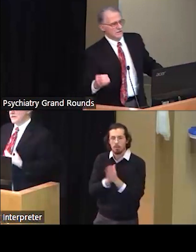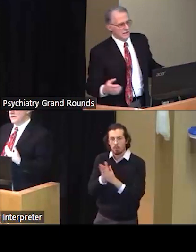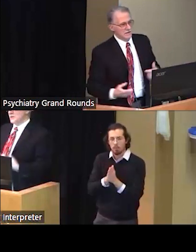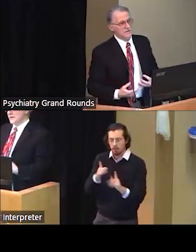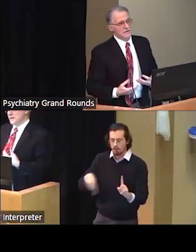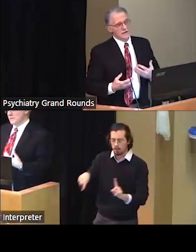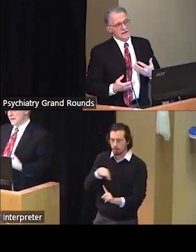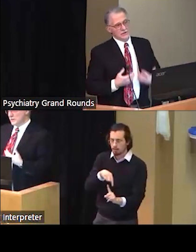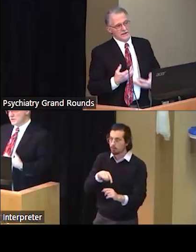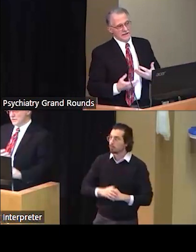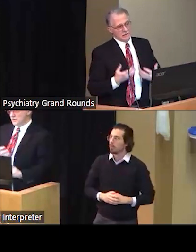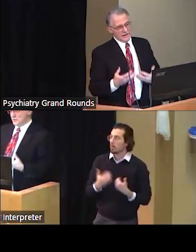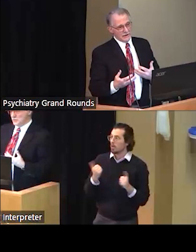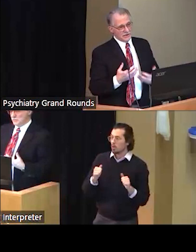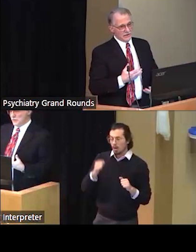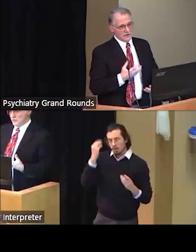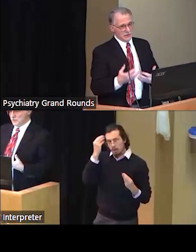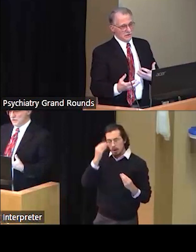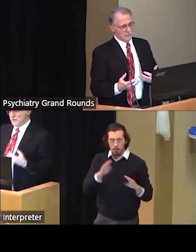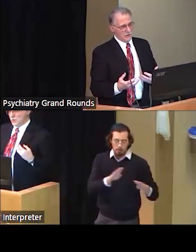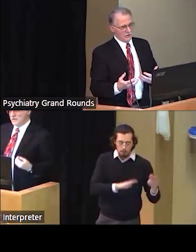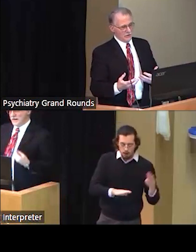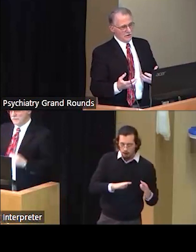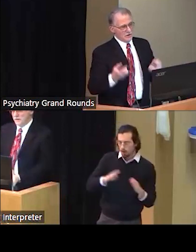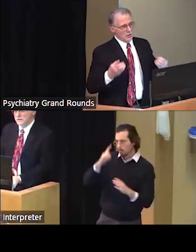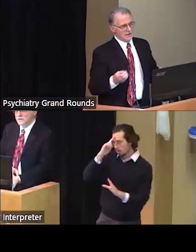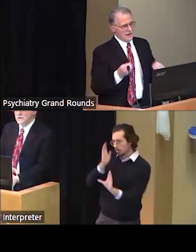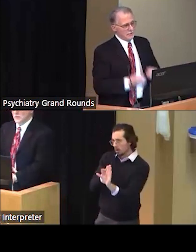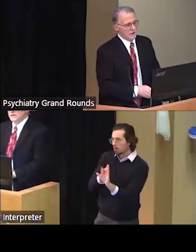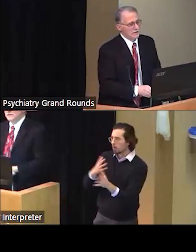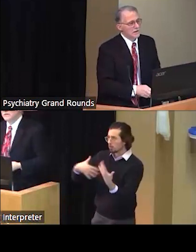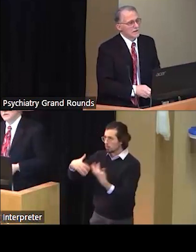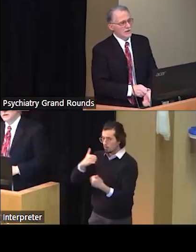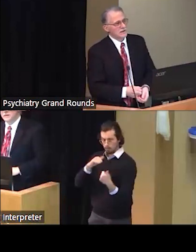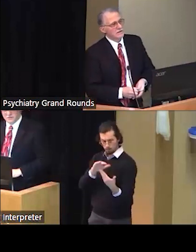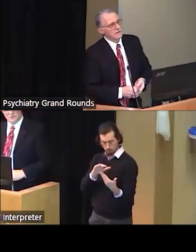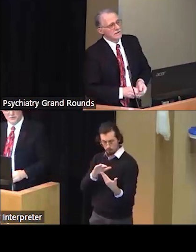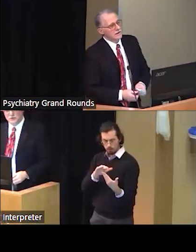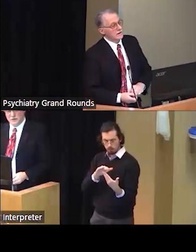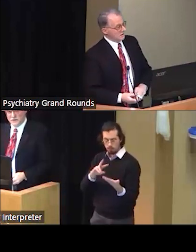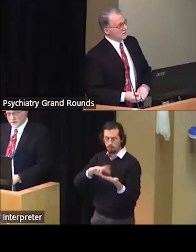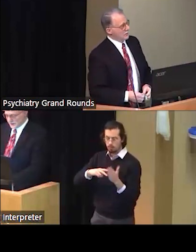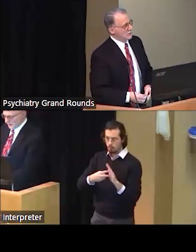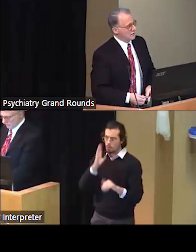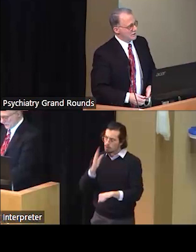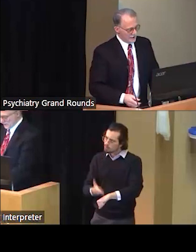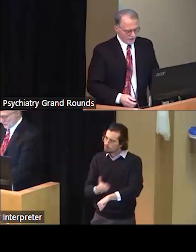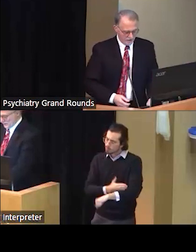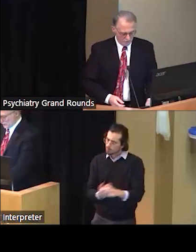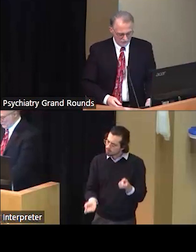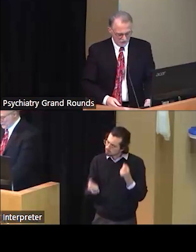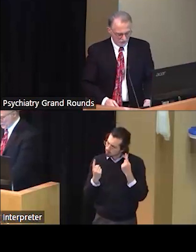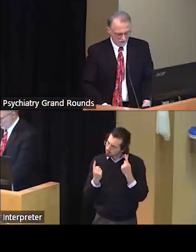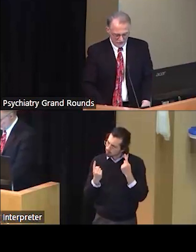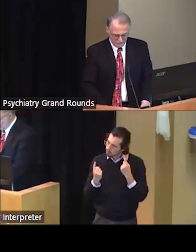driving things? If we try to take a biopsychosocial approach to what's happening, can we get some improved